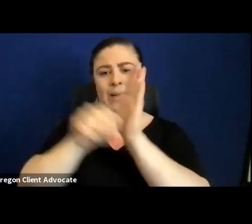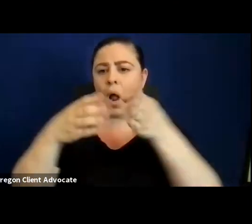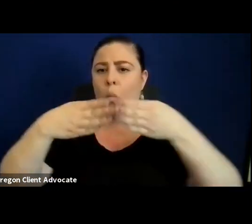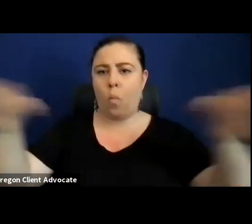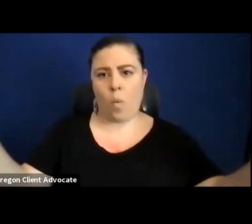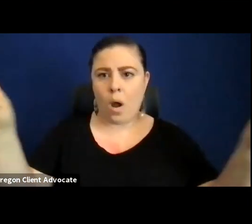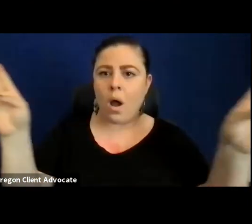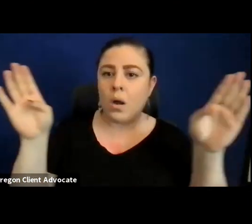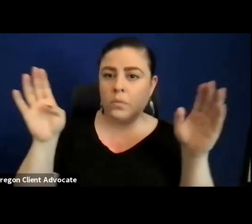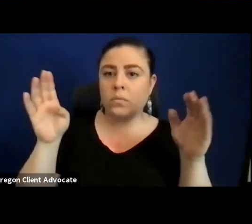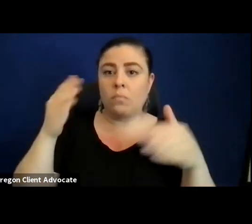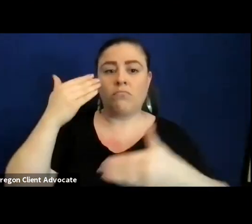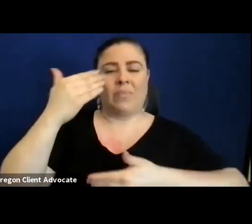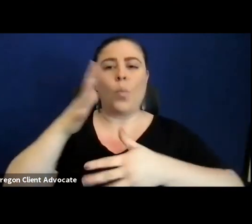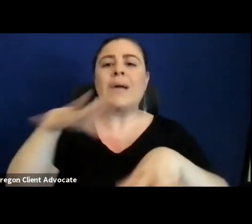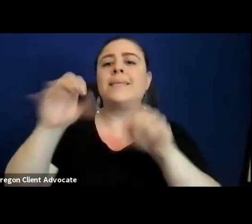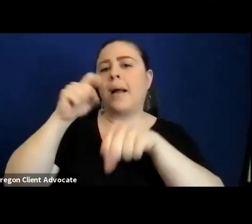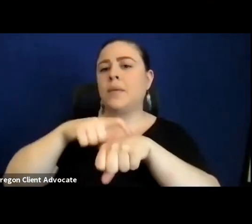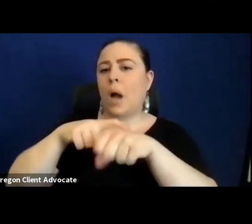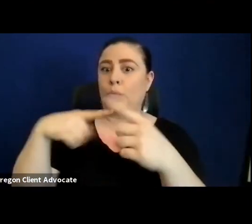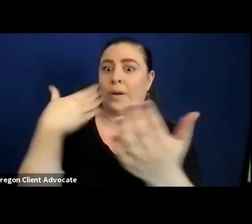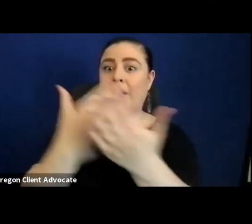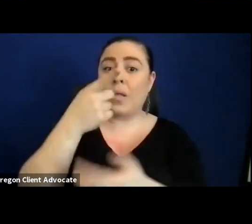sure, the goal is to become